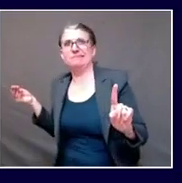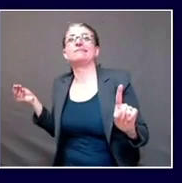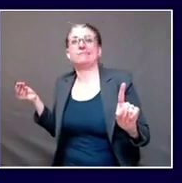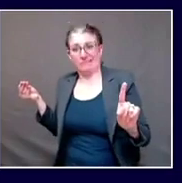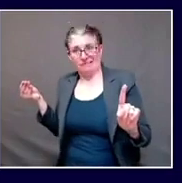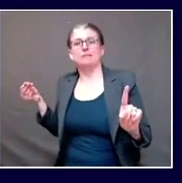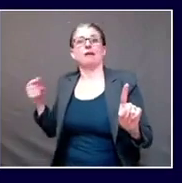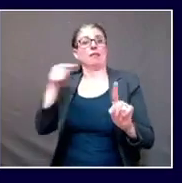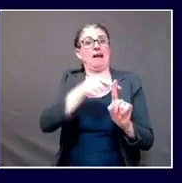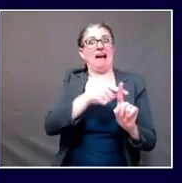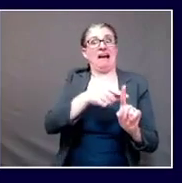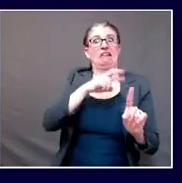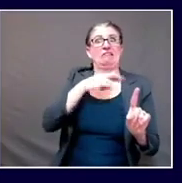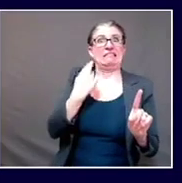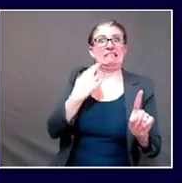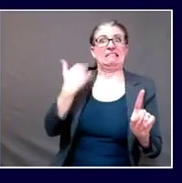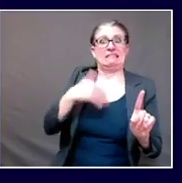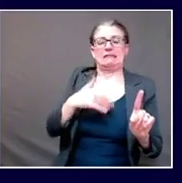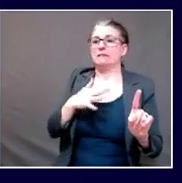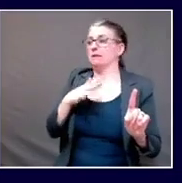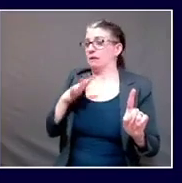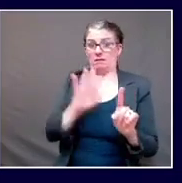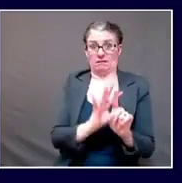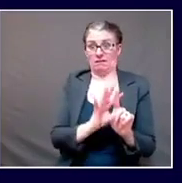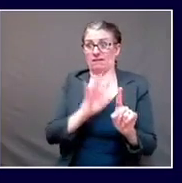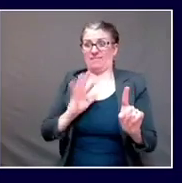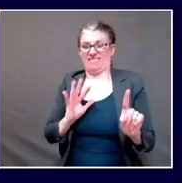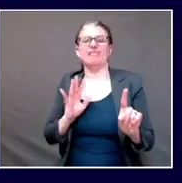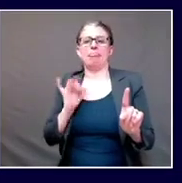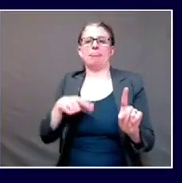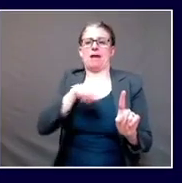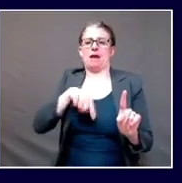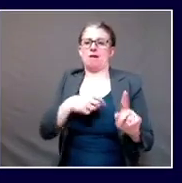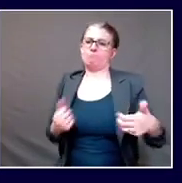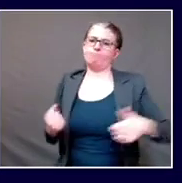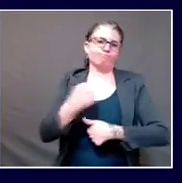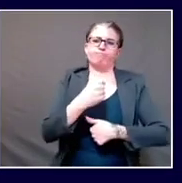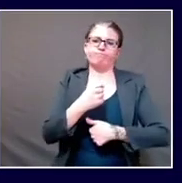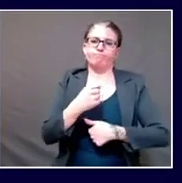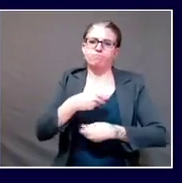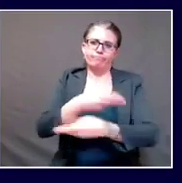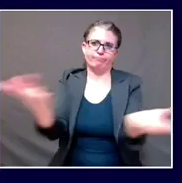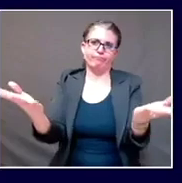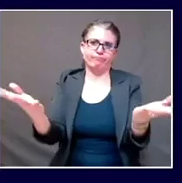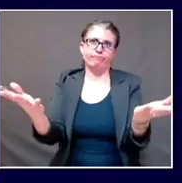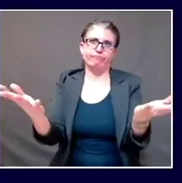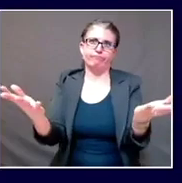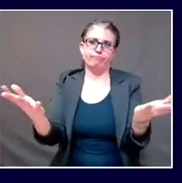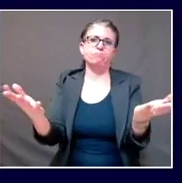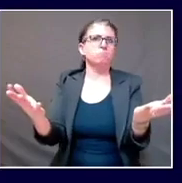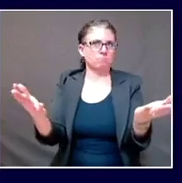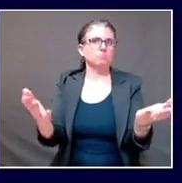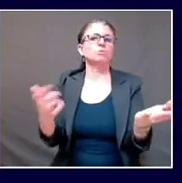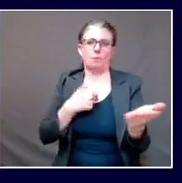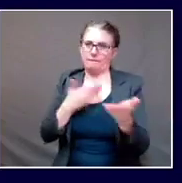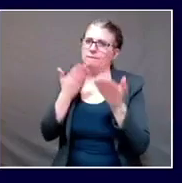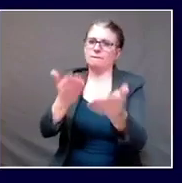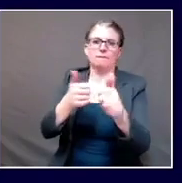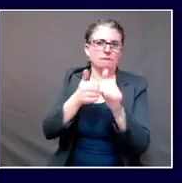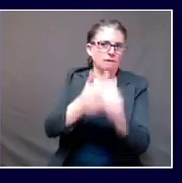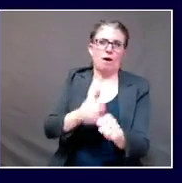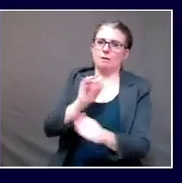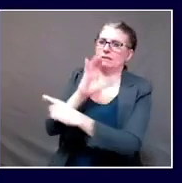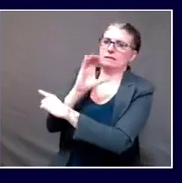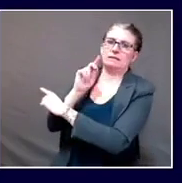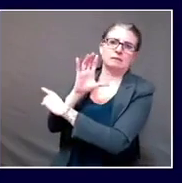hospitals that they proceed along that prioritization plan for the staff members within their facilities, such that those